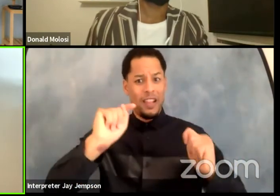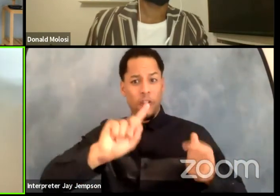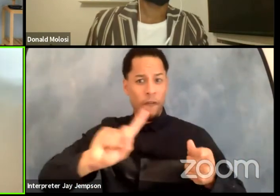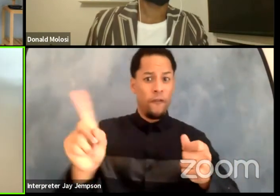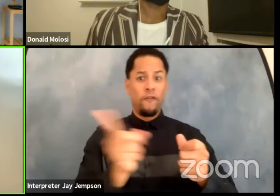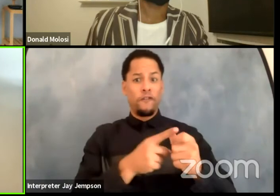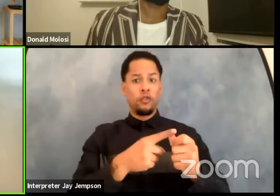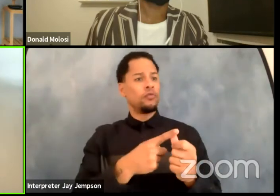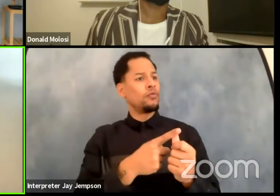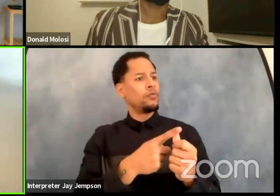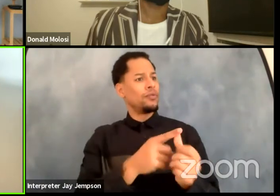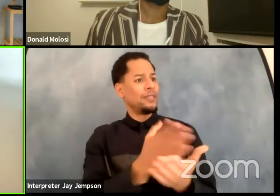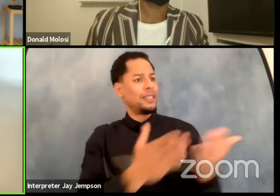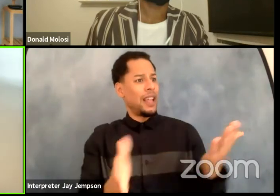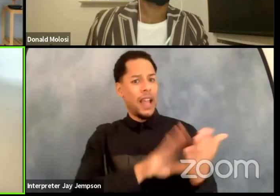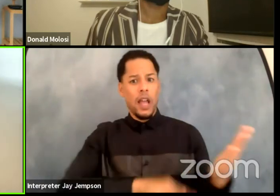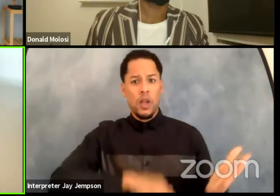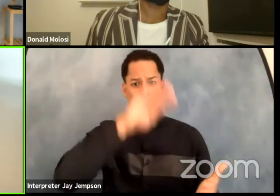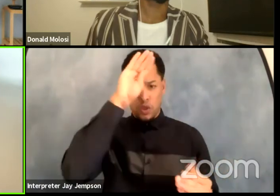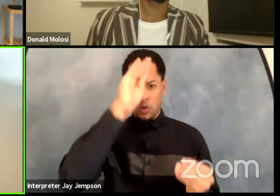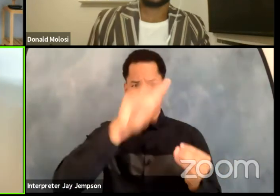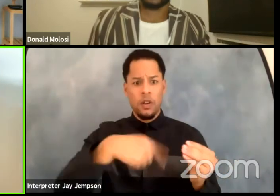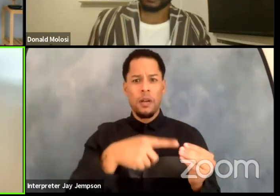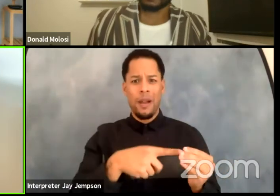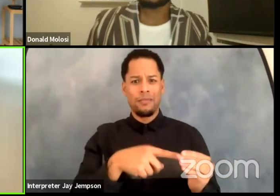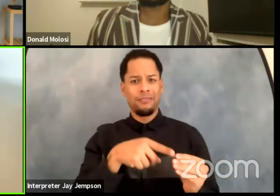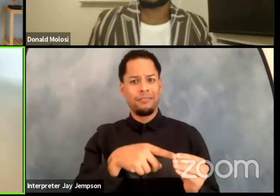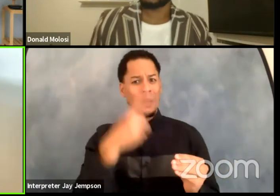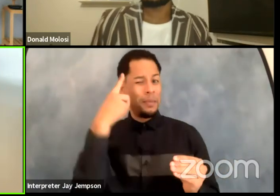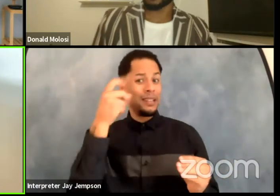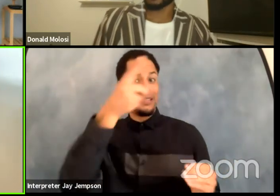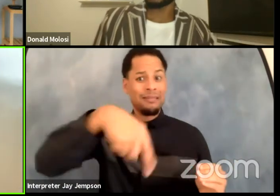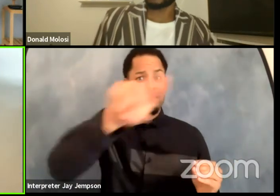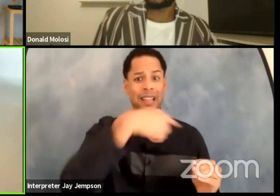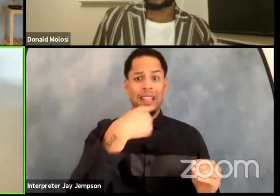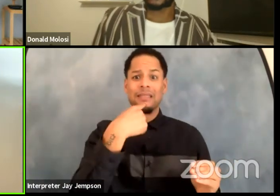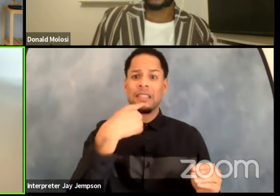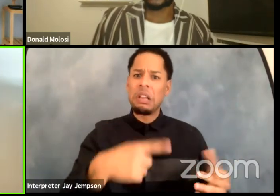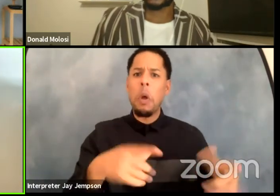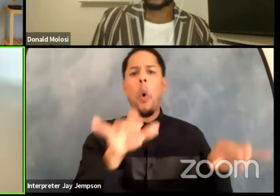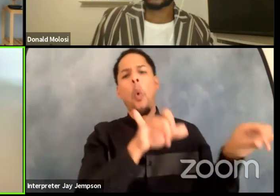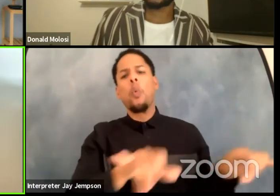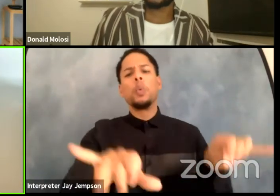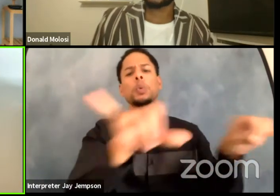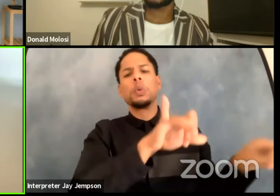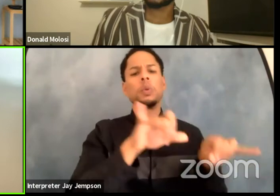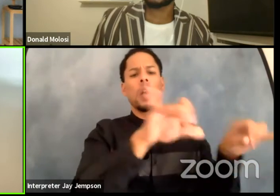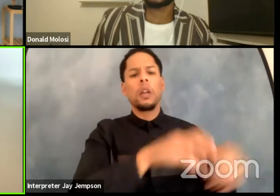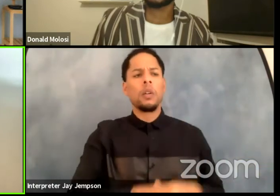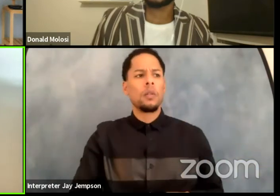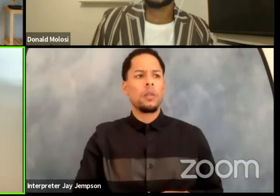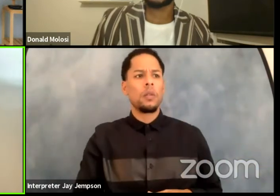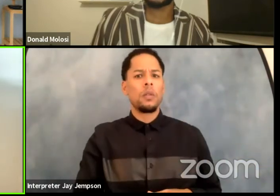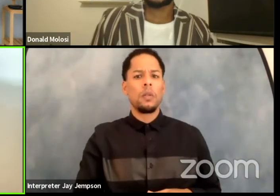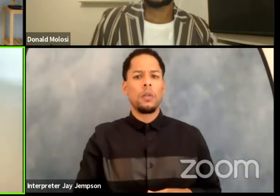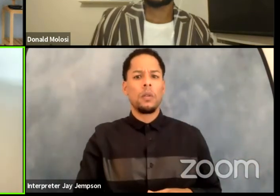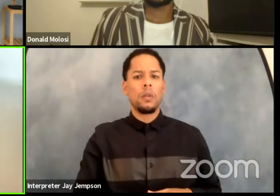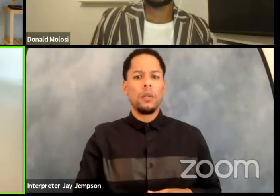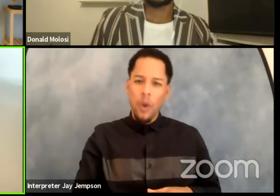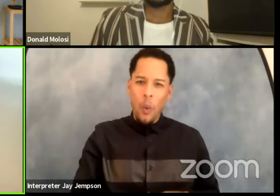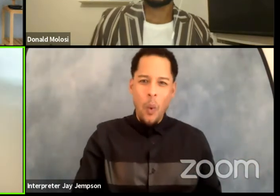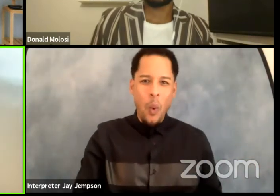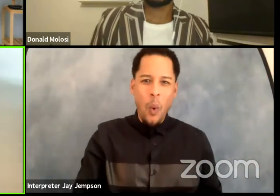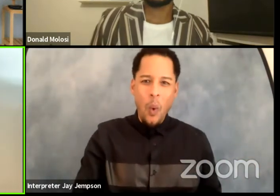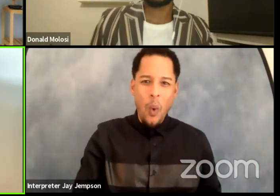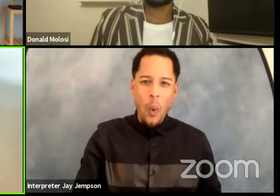Because someone else has said, this is the standard. This has been here for so long. But that's because our stories have been erased. It's not